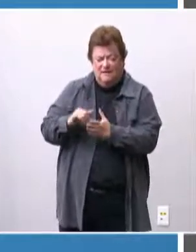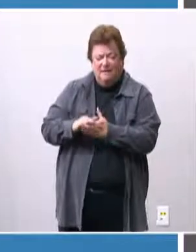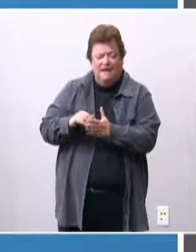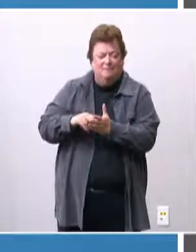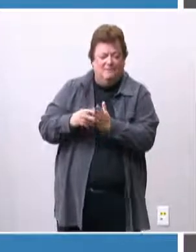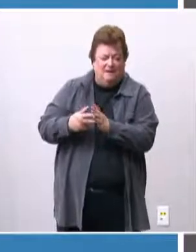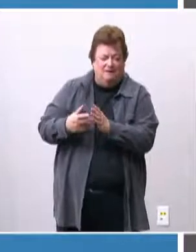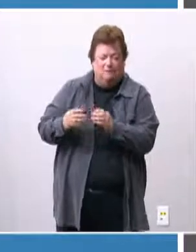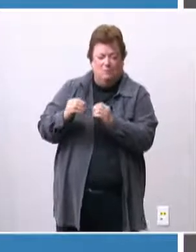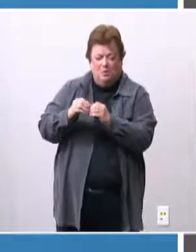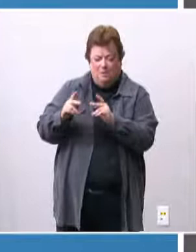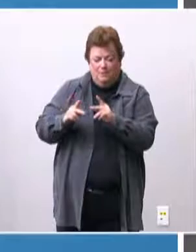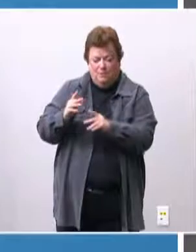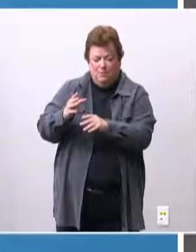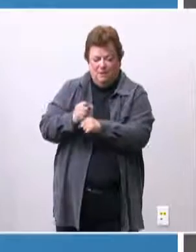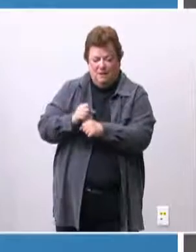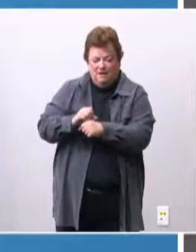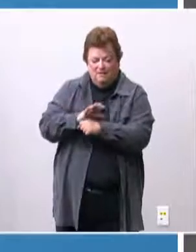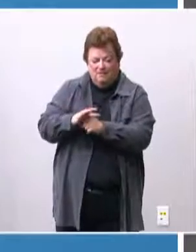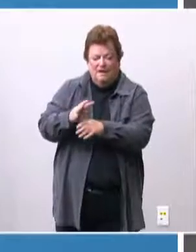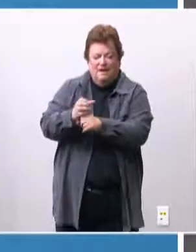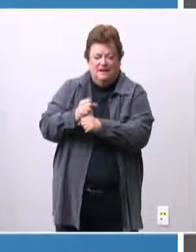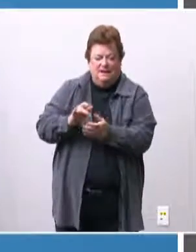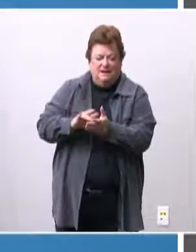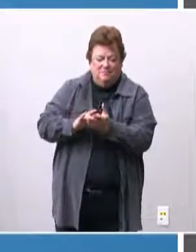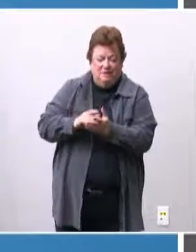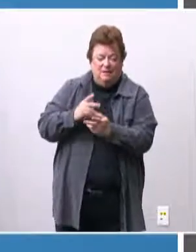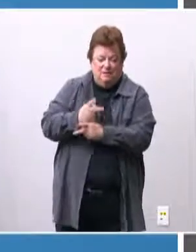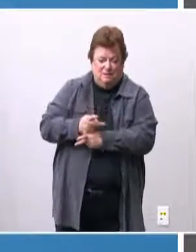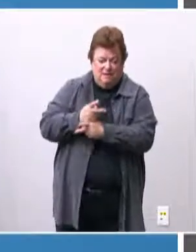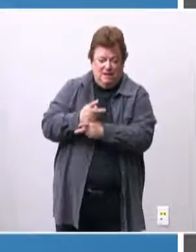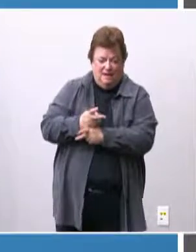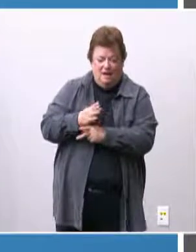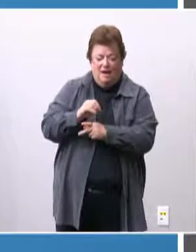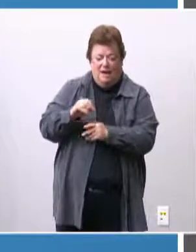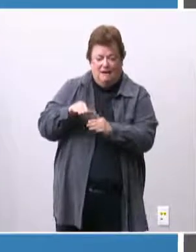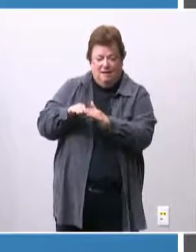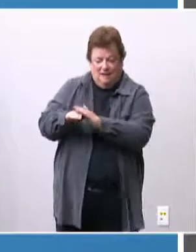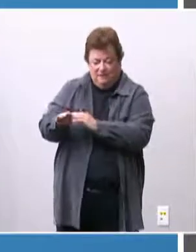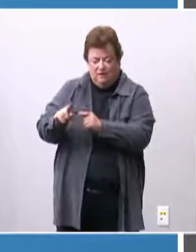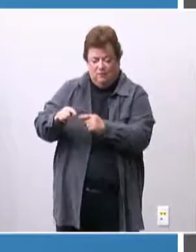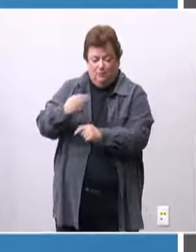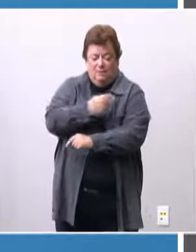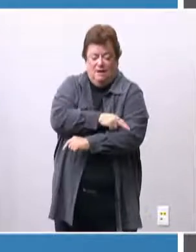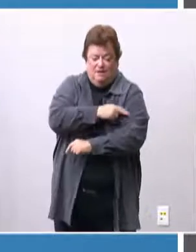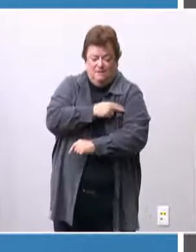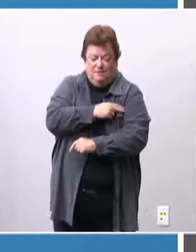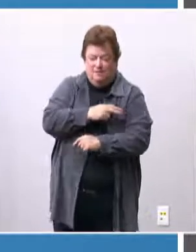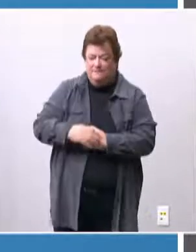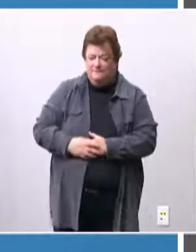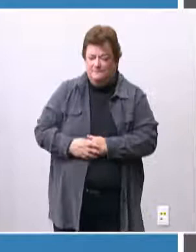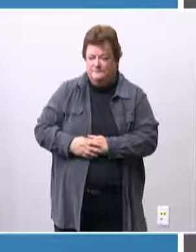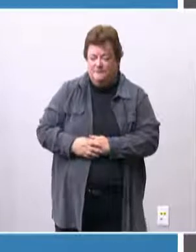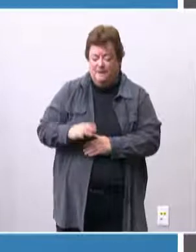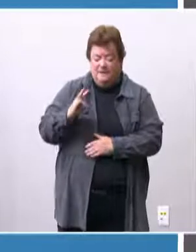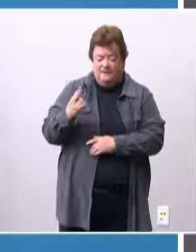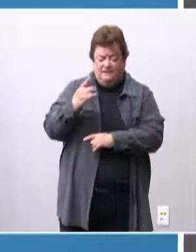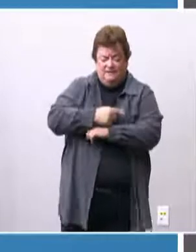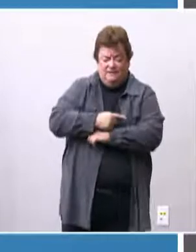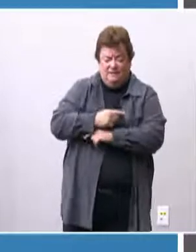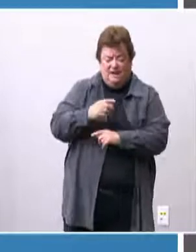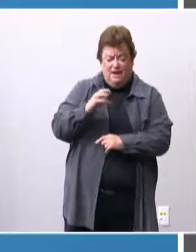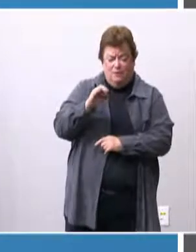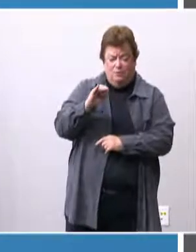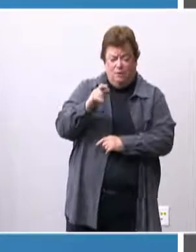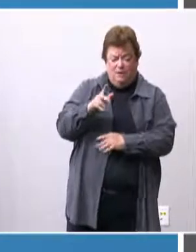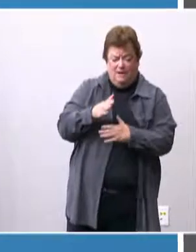with COVID-19 seeking medical care and being admitted to our hospitals. The 7-day rolling average